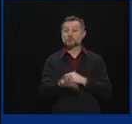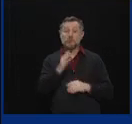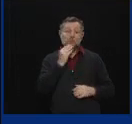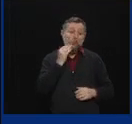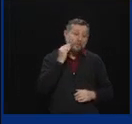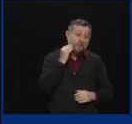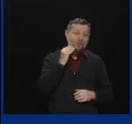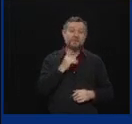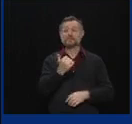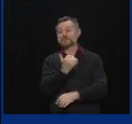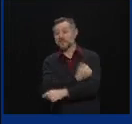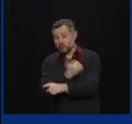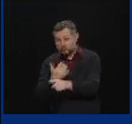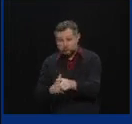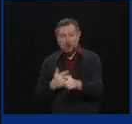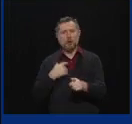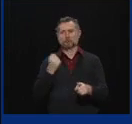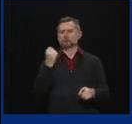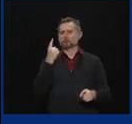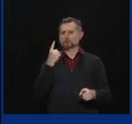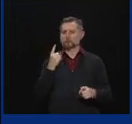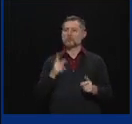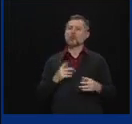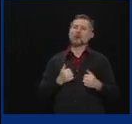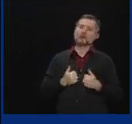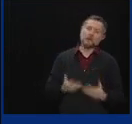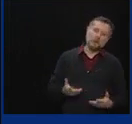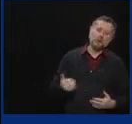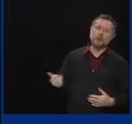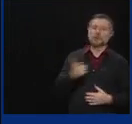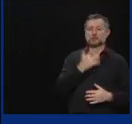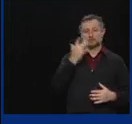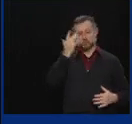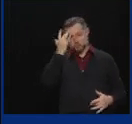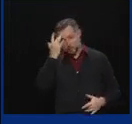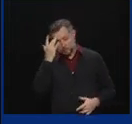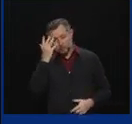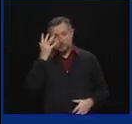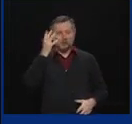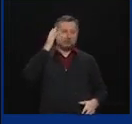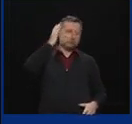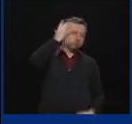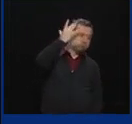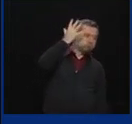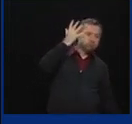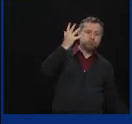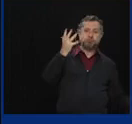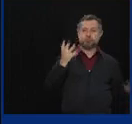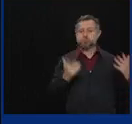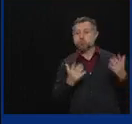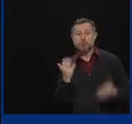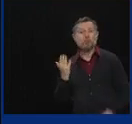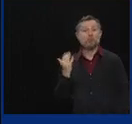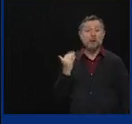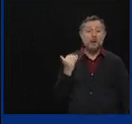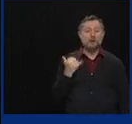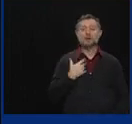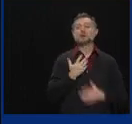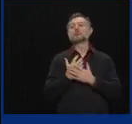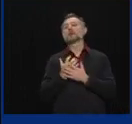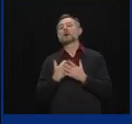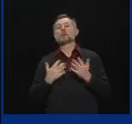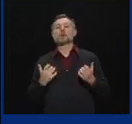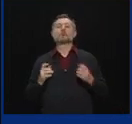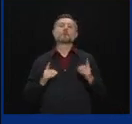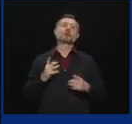And I understand the fatigue. We are all sick and tired of this. And that is why I am pleading with people, help us get through this.